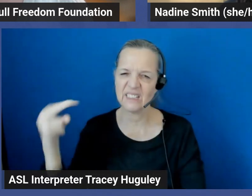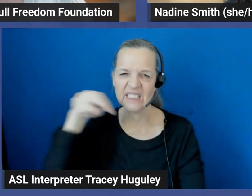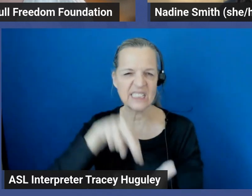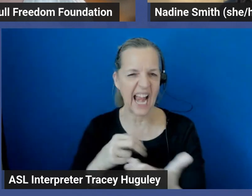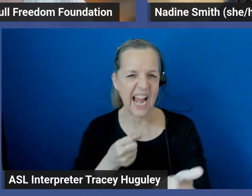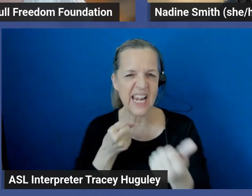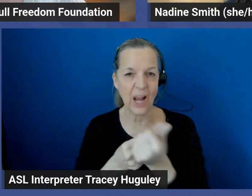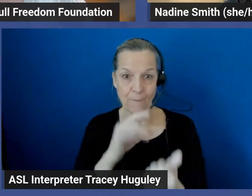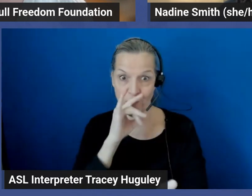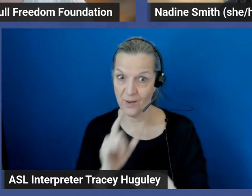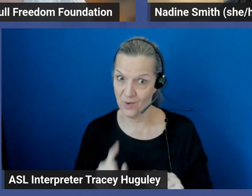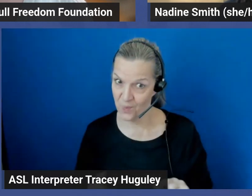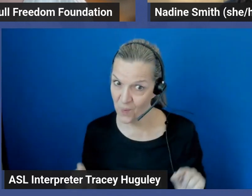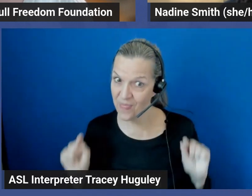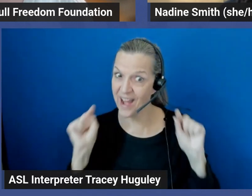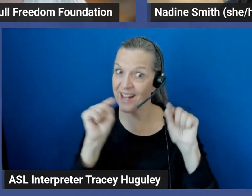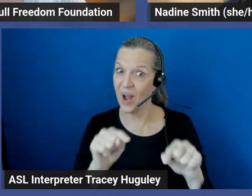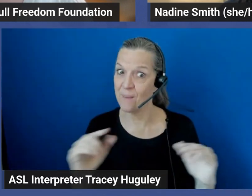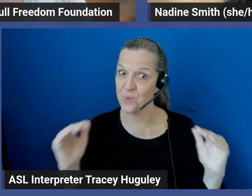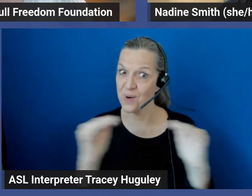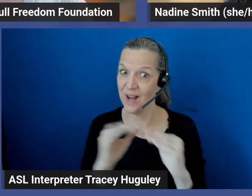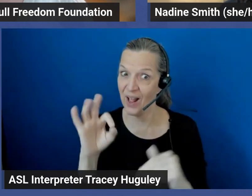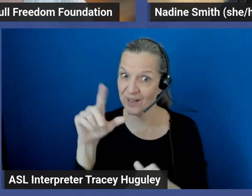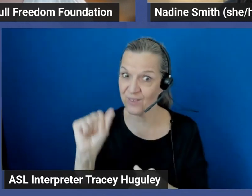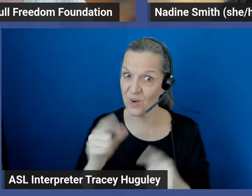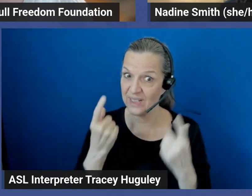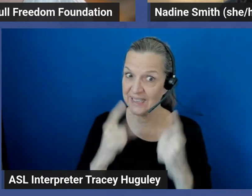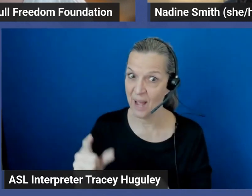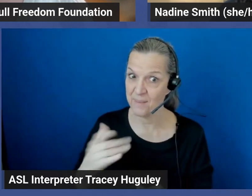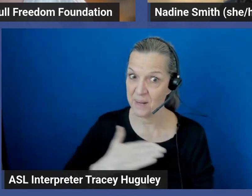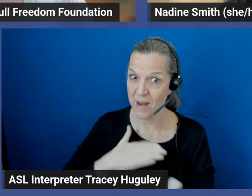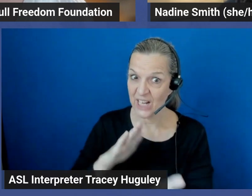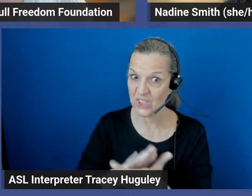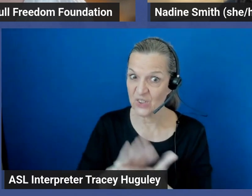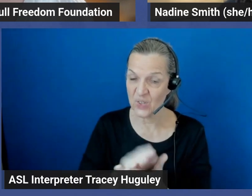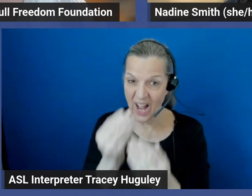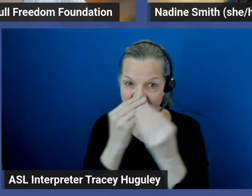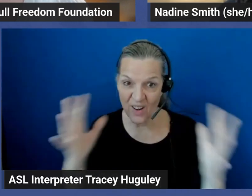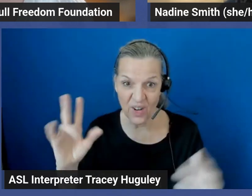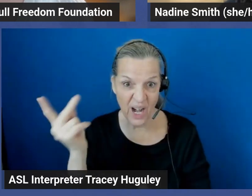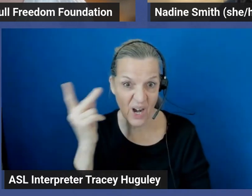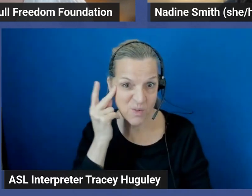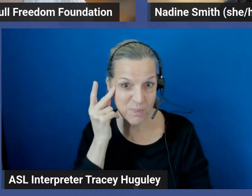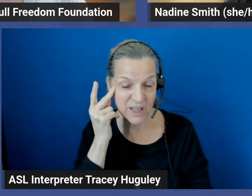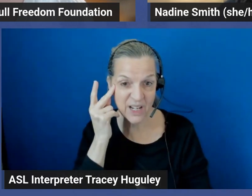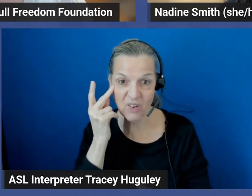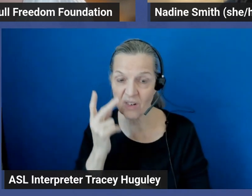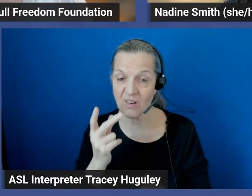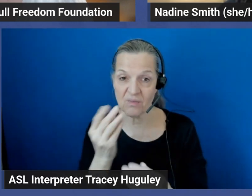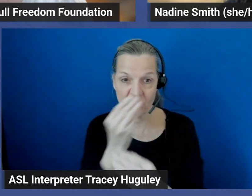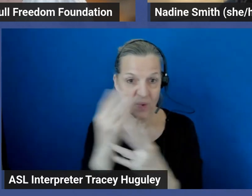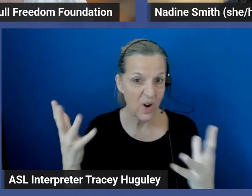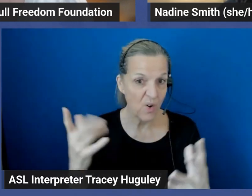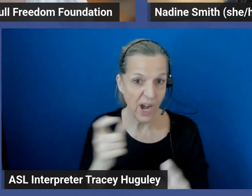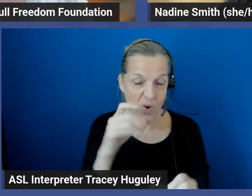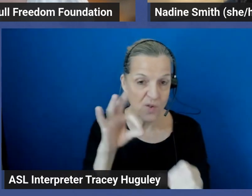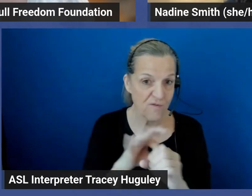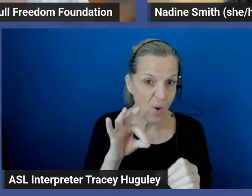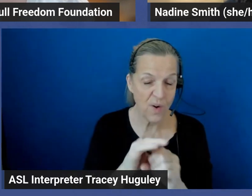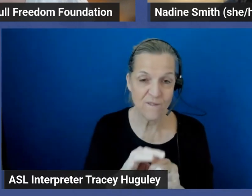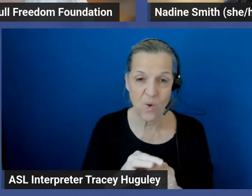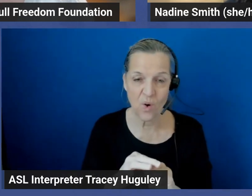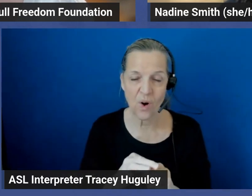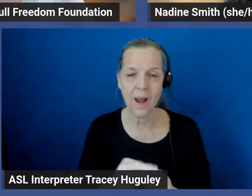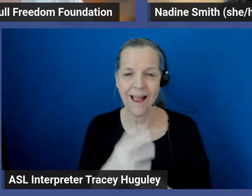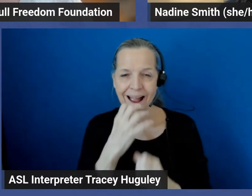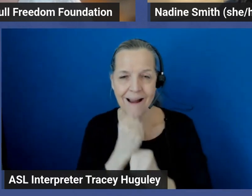And when they come to Equality Florida and say, this is happening in my school, we don't care what your political affiliation is, we don't care who you voted for. Right. All